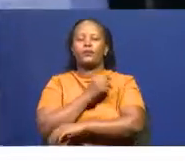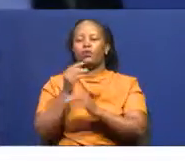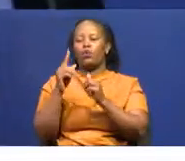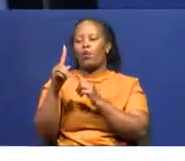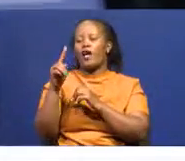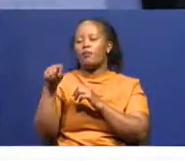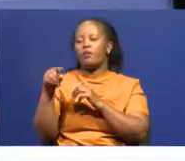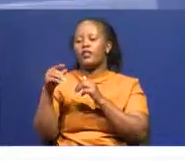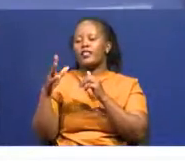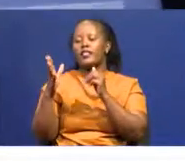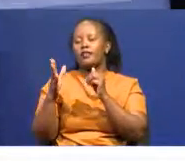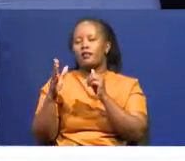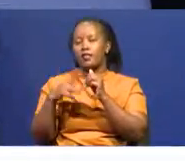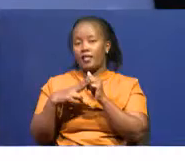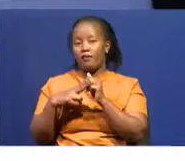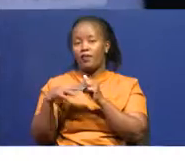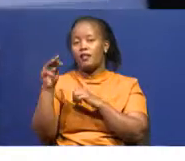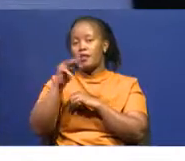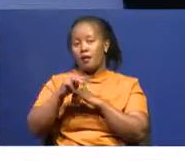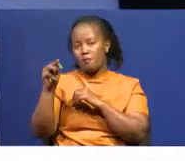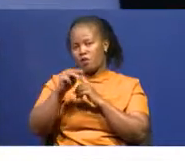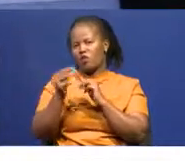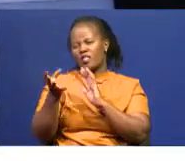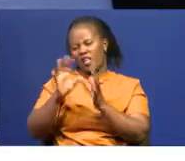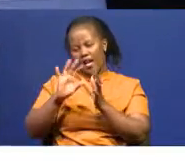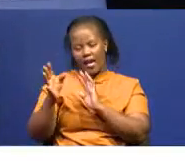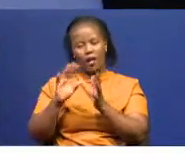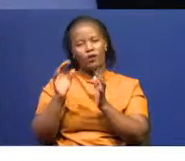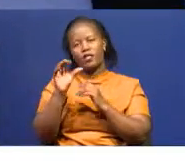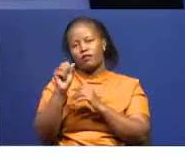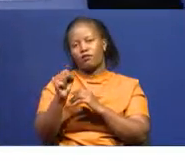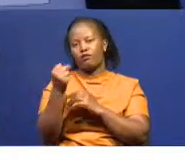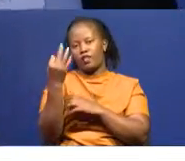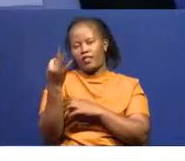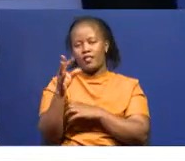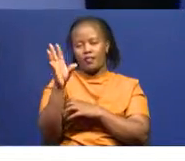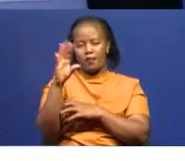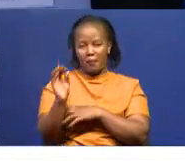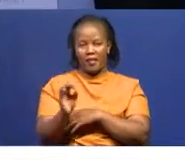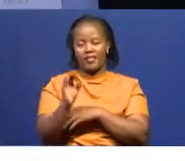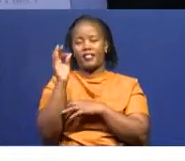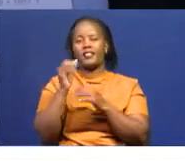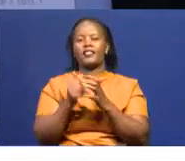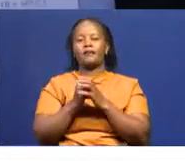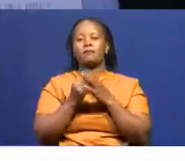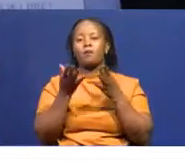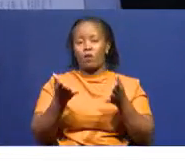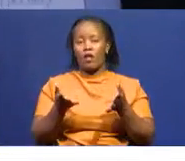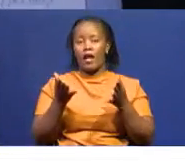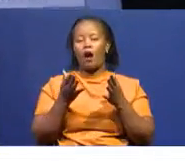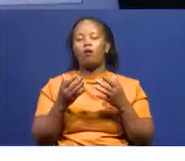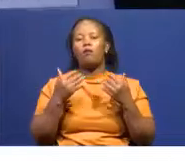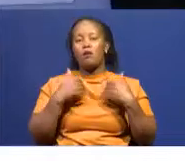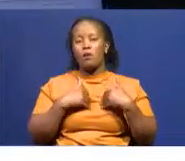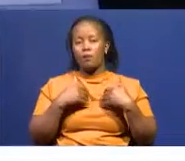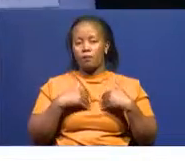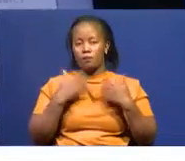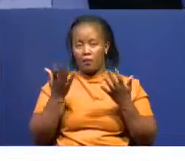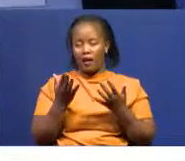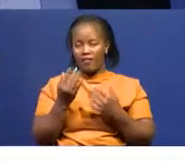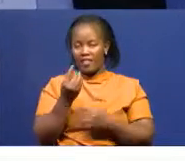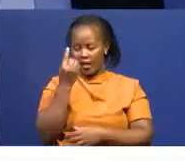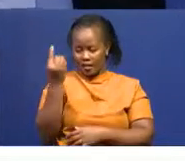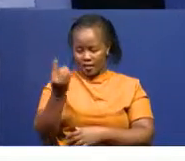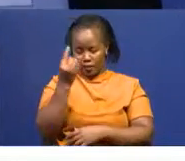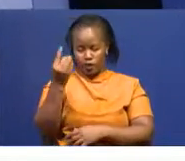2.3. We had screened, 1.7. That's around 53% of the targeted population. Mm-hmm. Now, with the introduction of the single